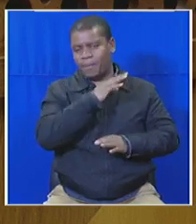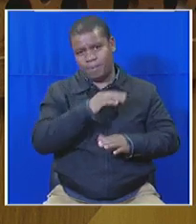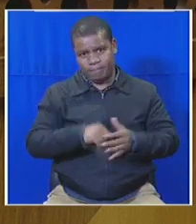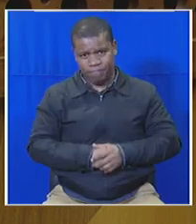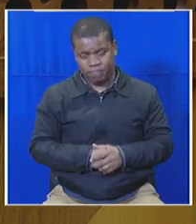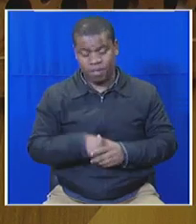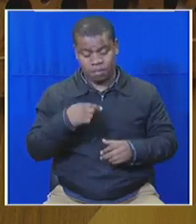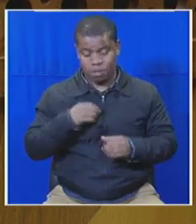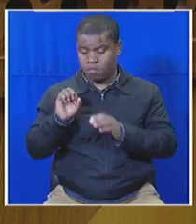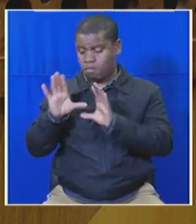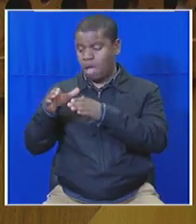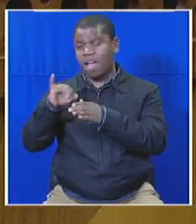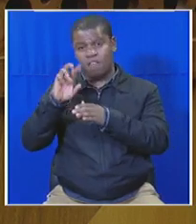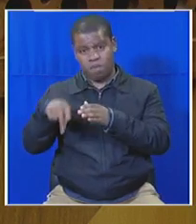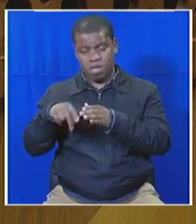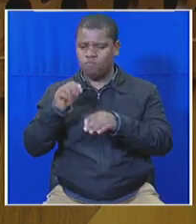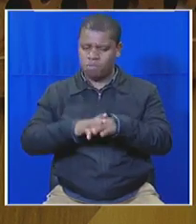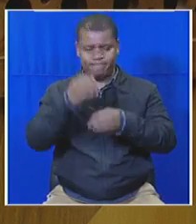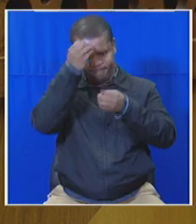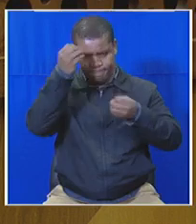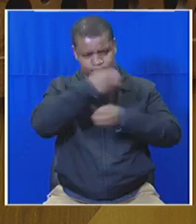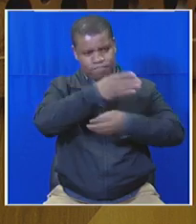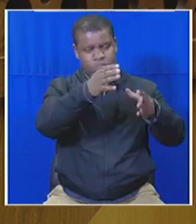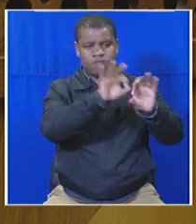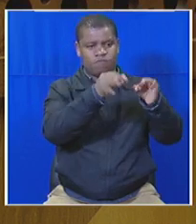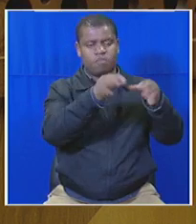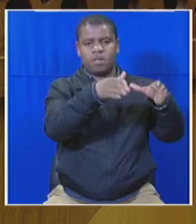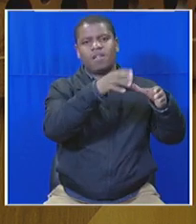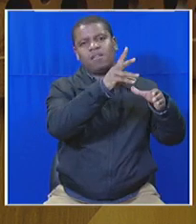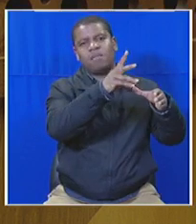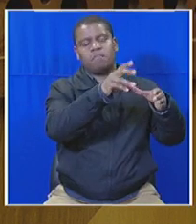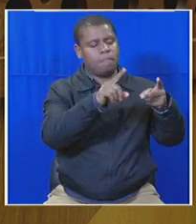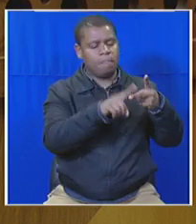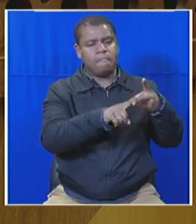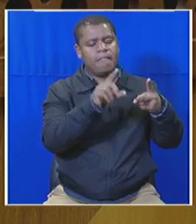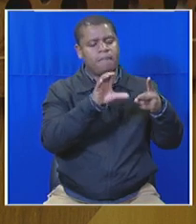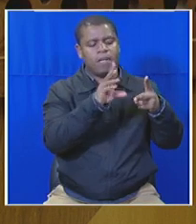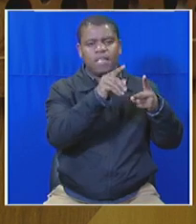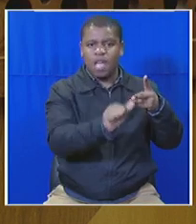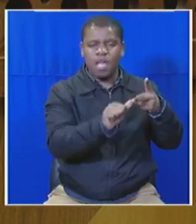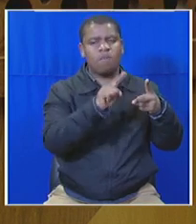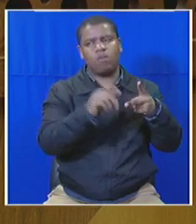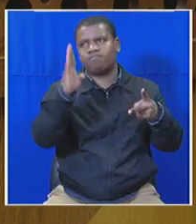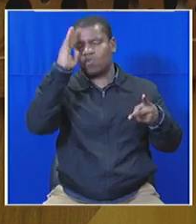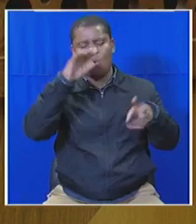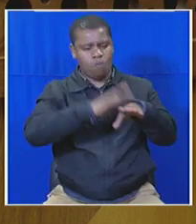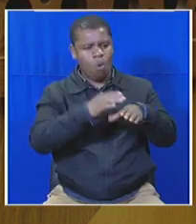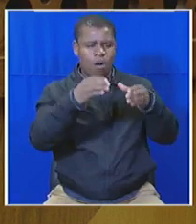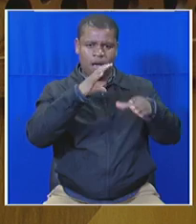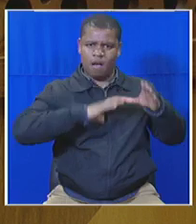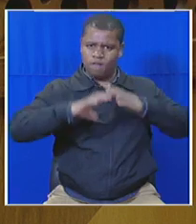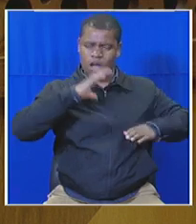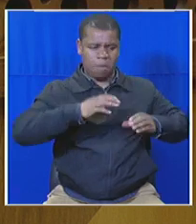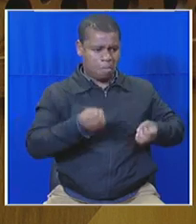behalf of the IFP, I convey the most heartfelt condolences to the Mube family, the DA, and may God be your strength and comfort during this time, and